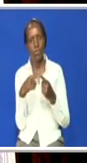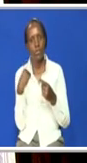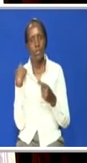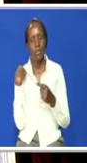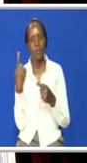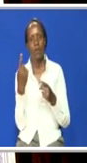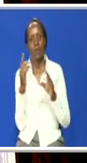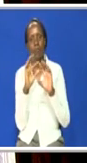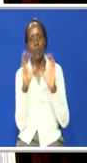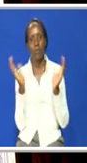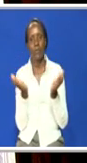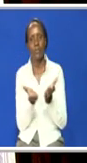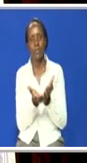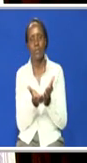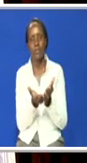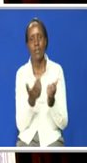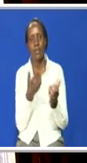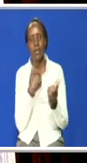balls. So I have